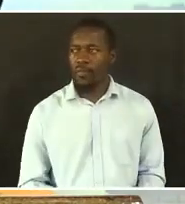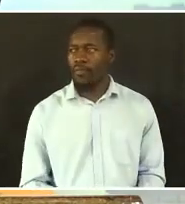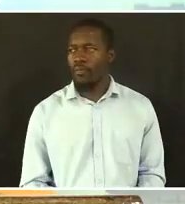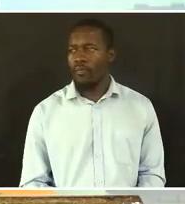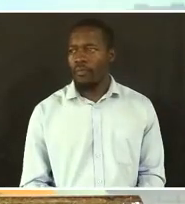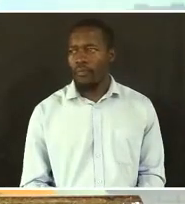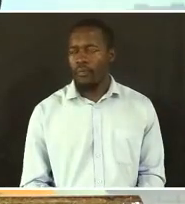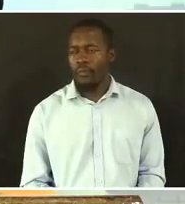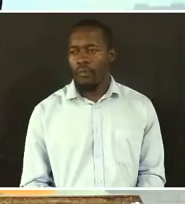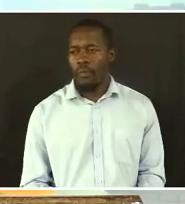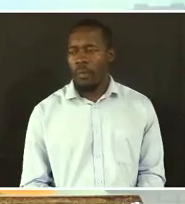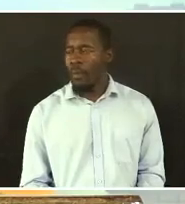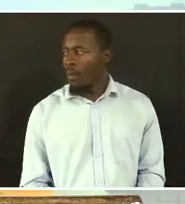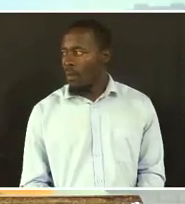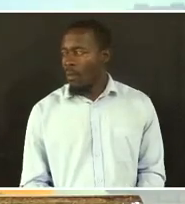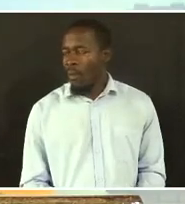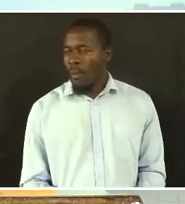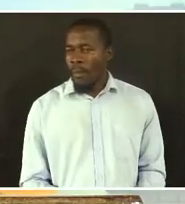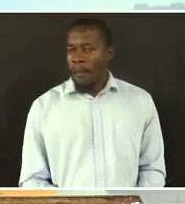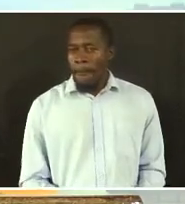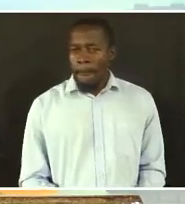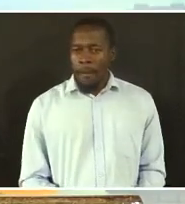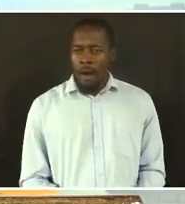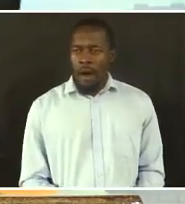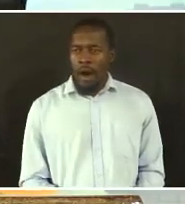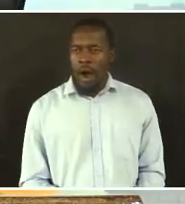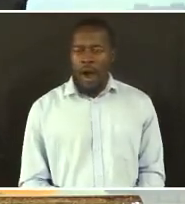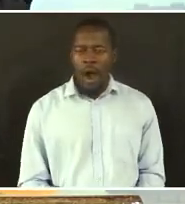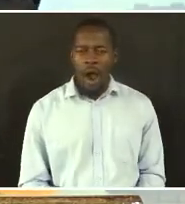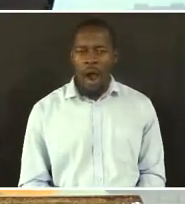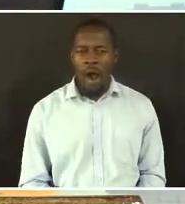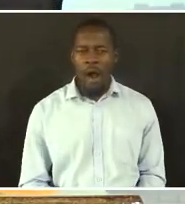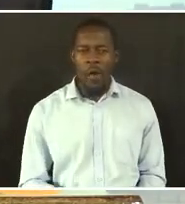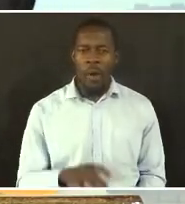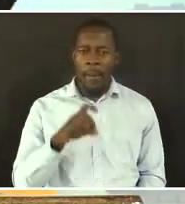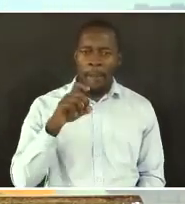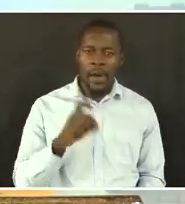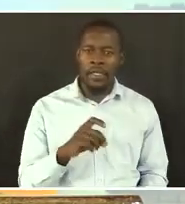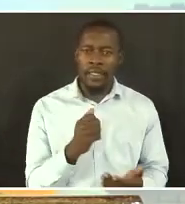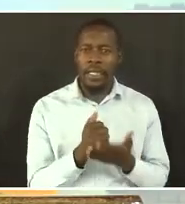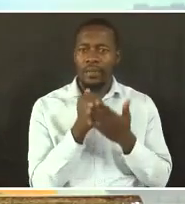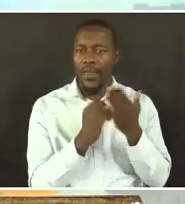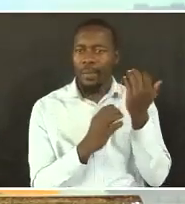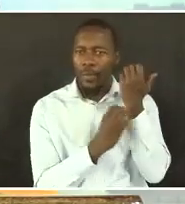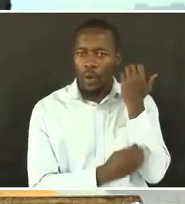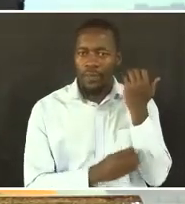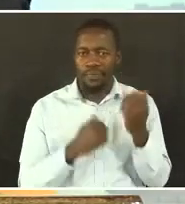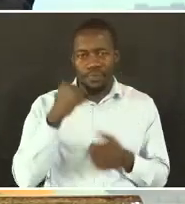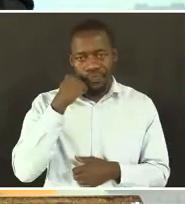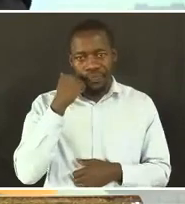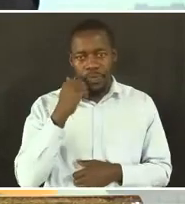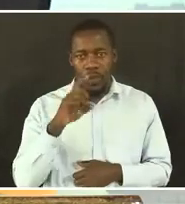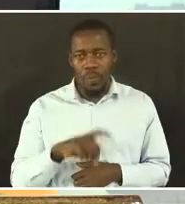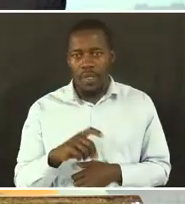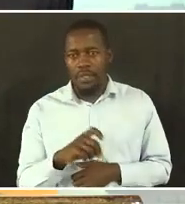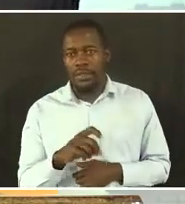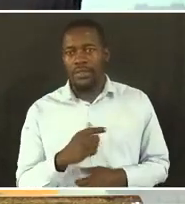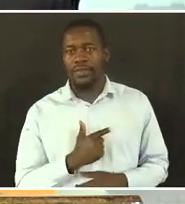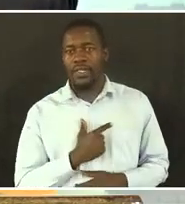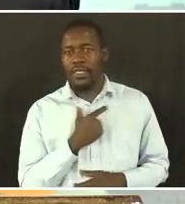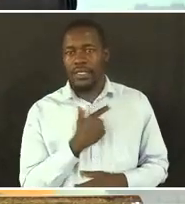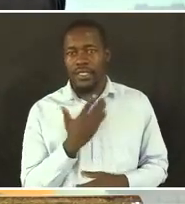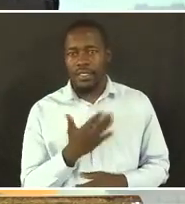And listen to this quotation. It says, the poor are to be relieved. The sick are to be cared for. The sorrowing and bereaved are